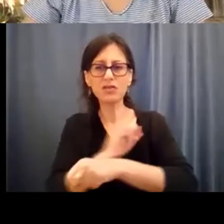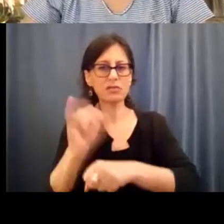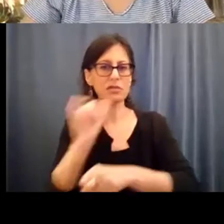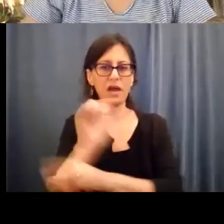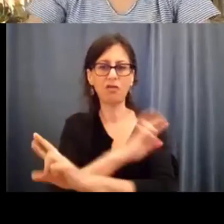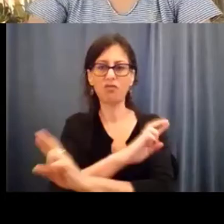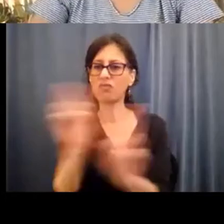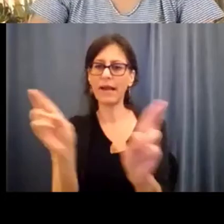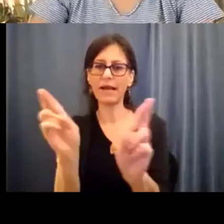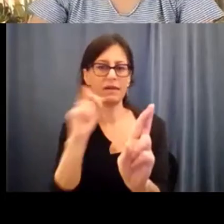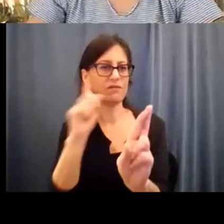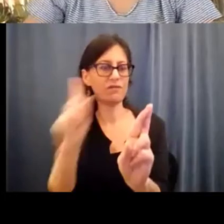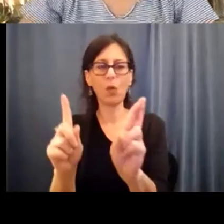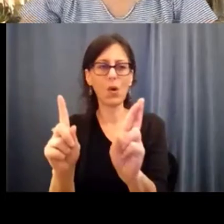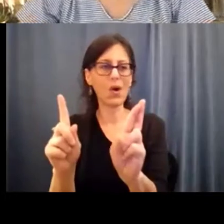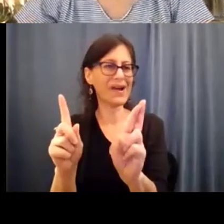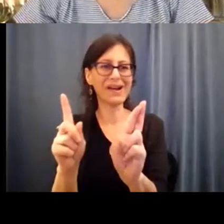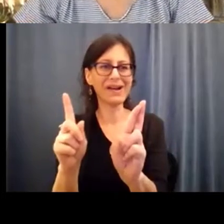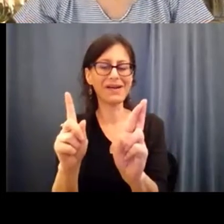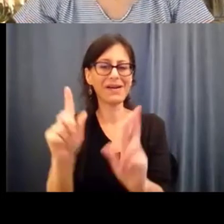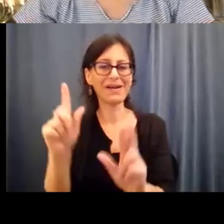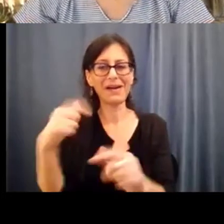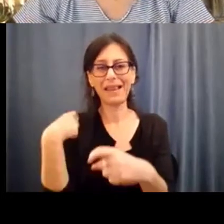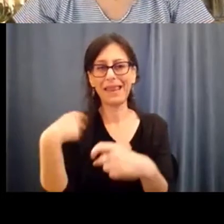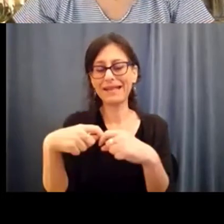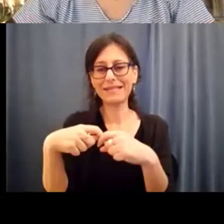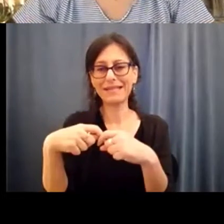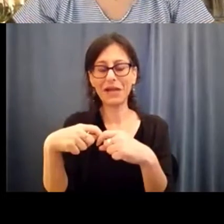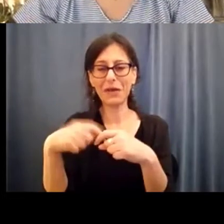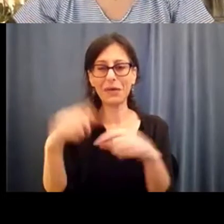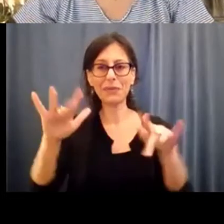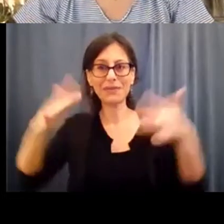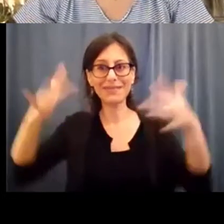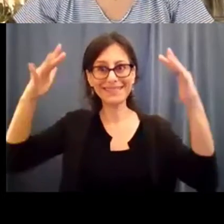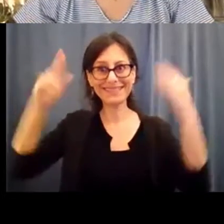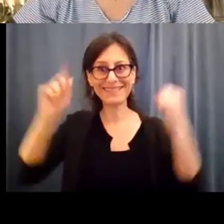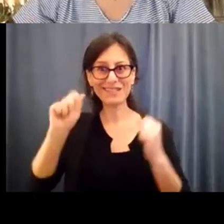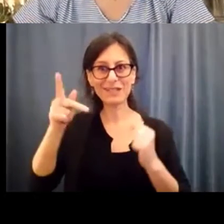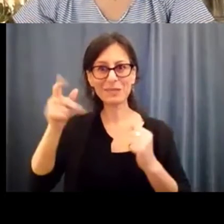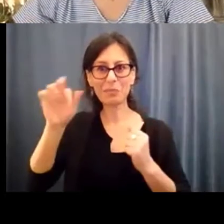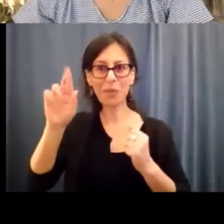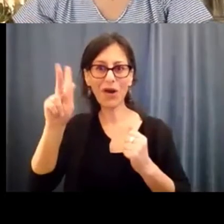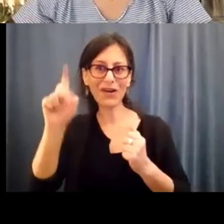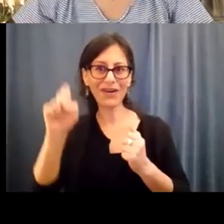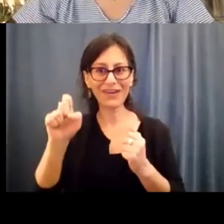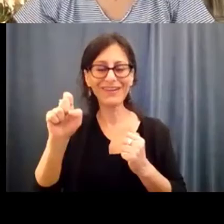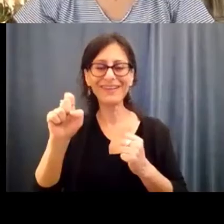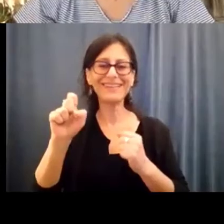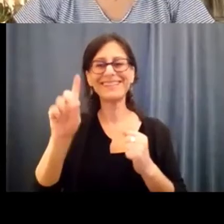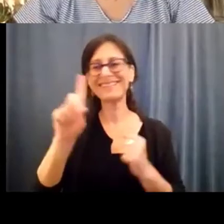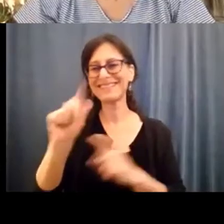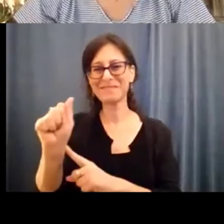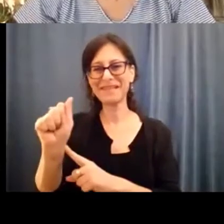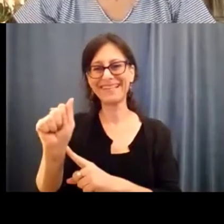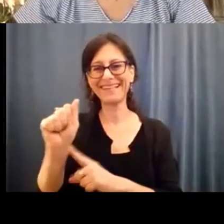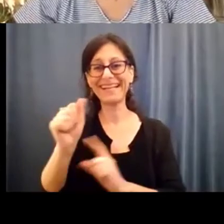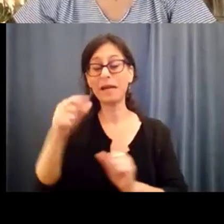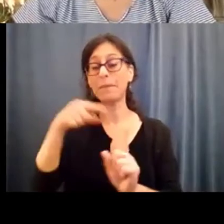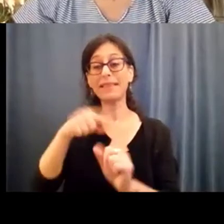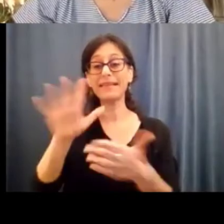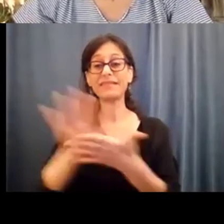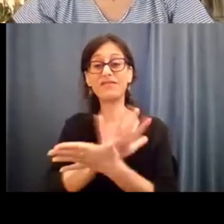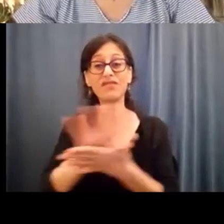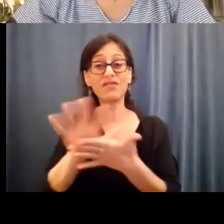was just not ready for like Latino sparkle disability. And then